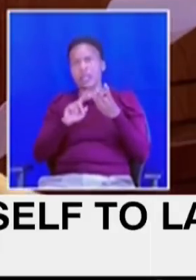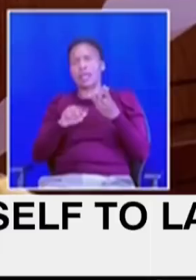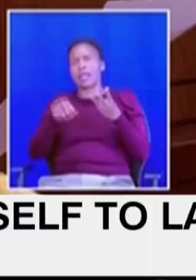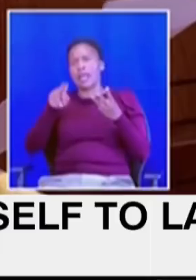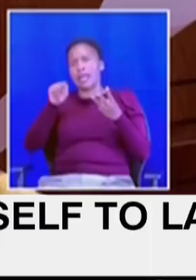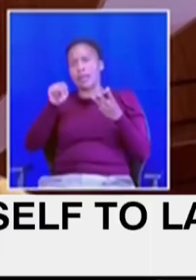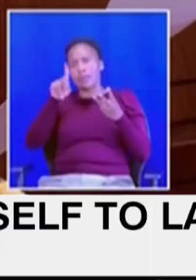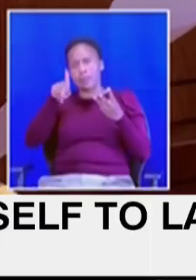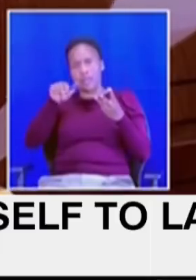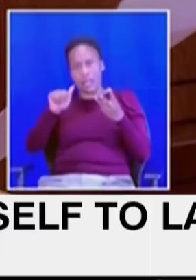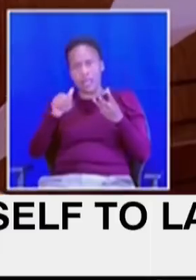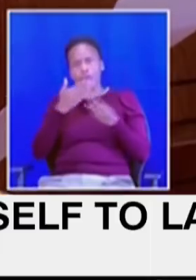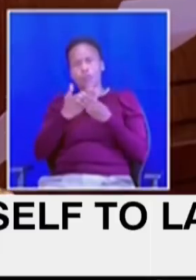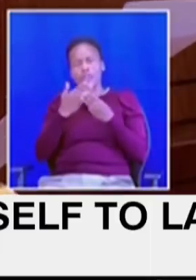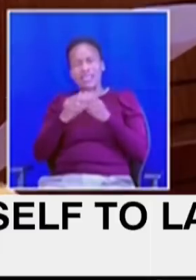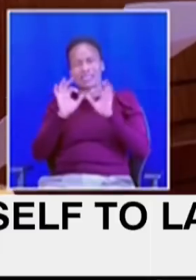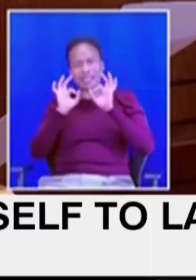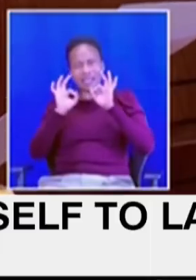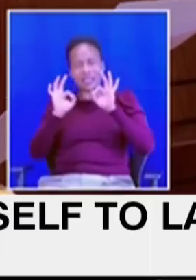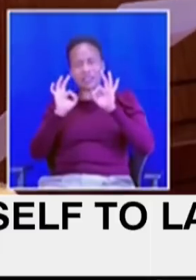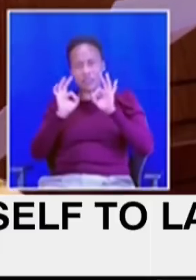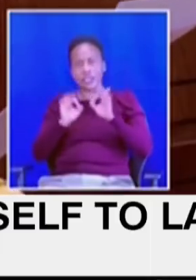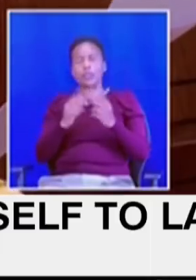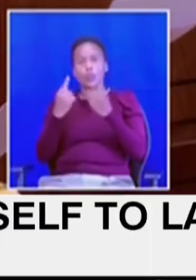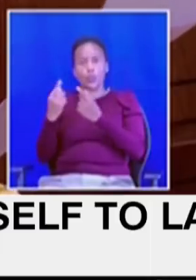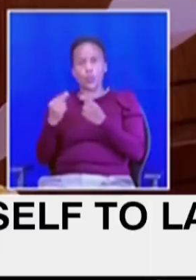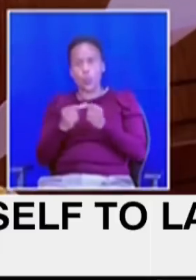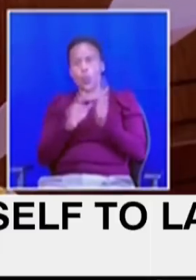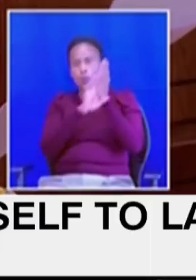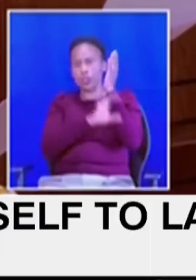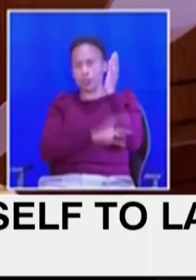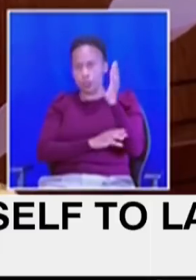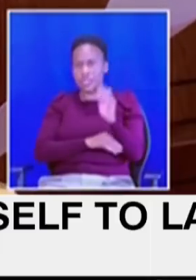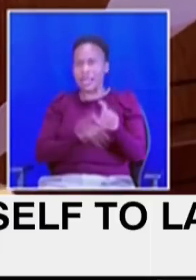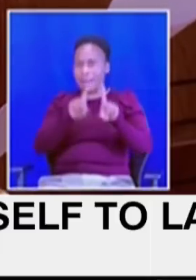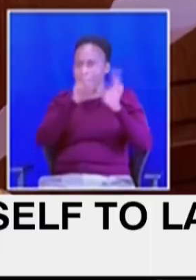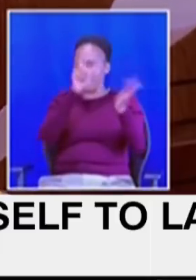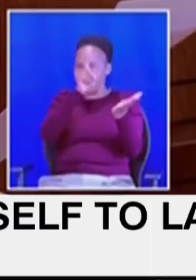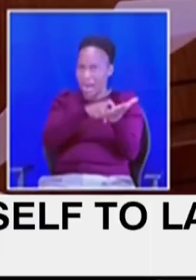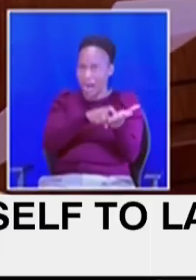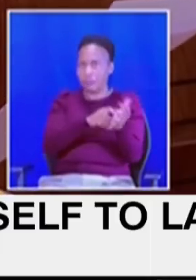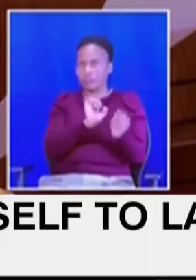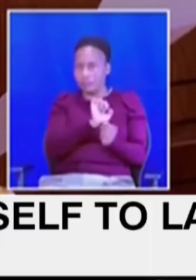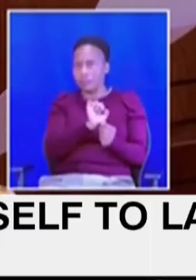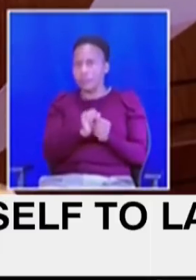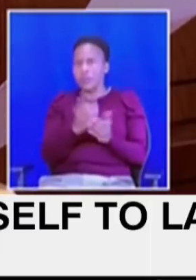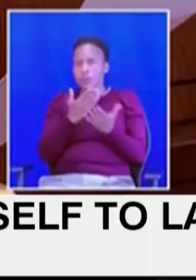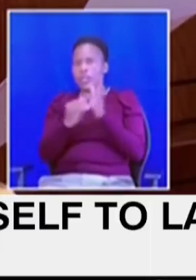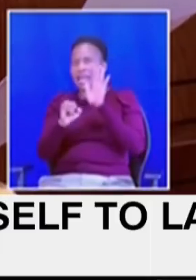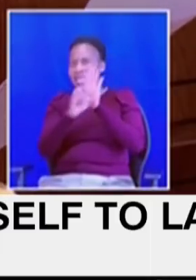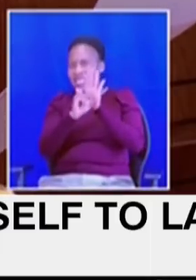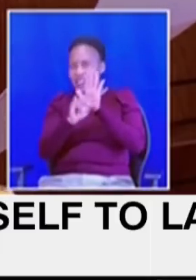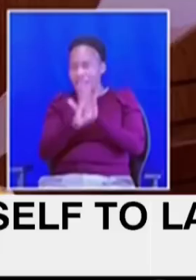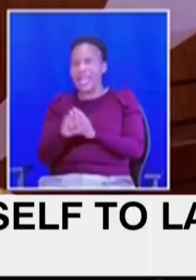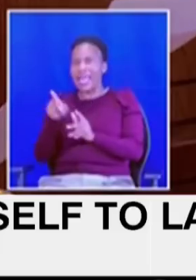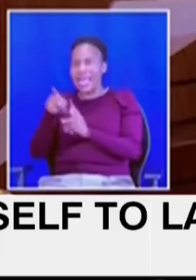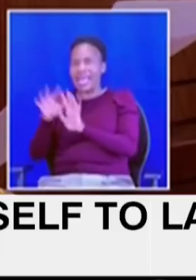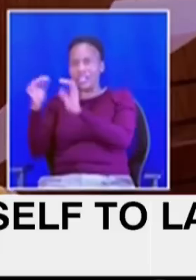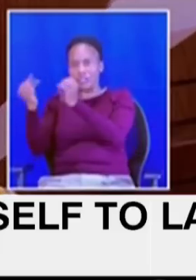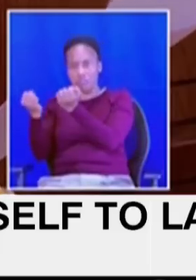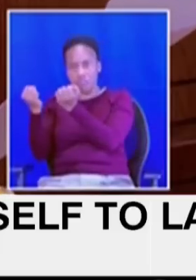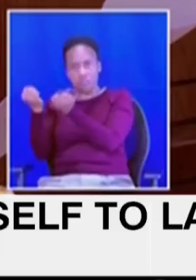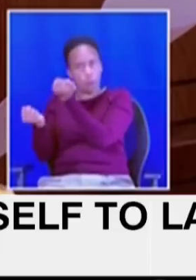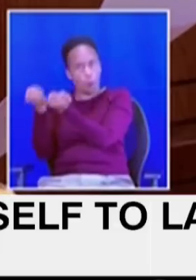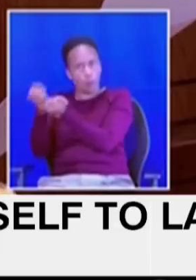discharge their constitutional mandate of identifying, arresting and prosecuting those implicated